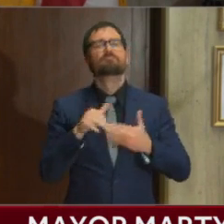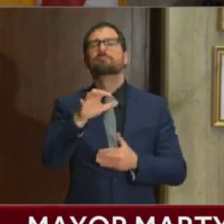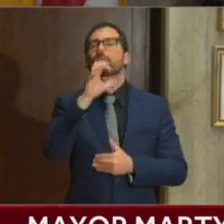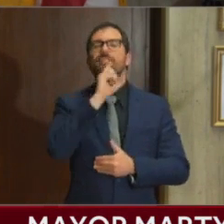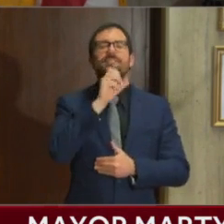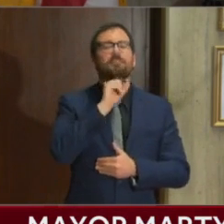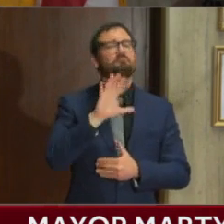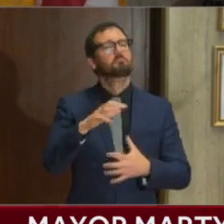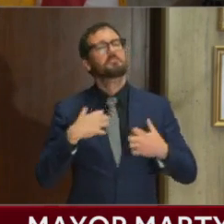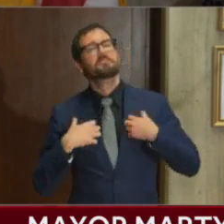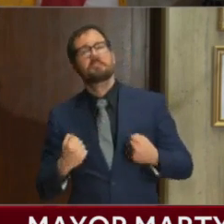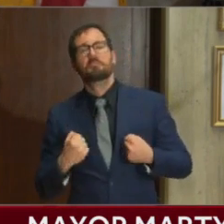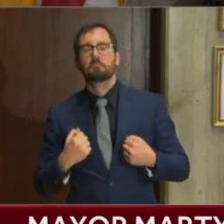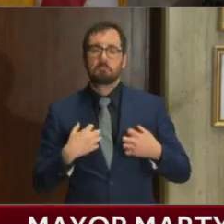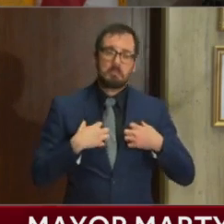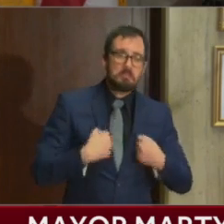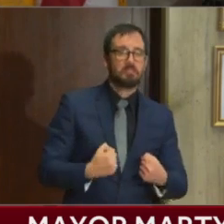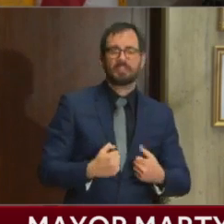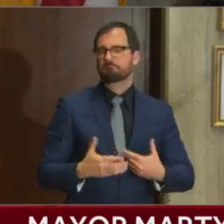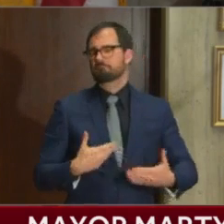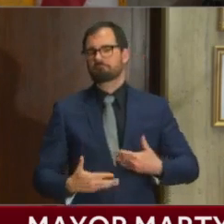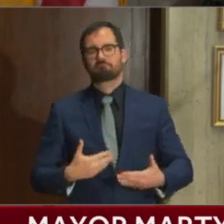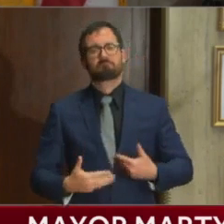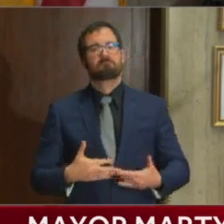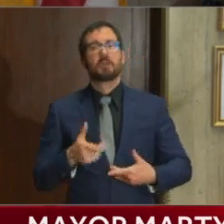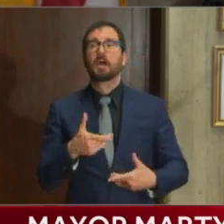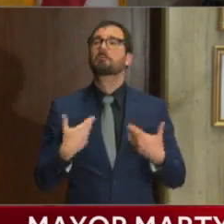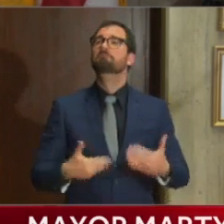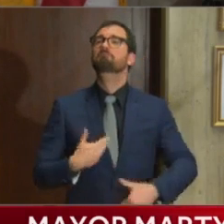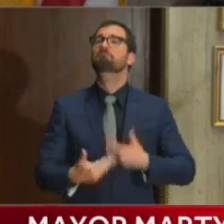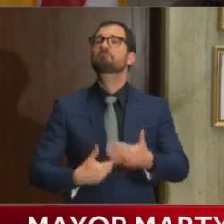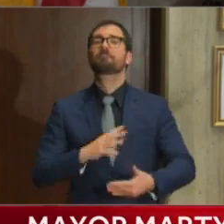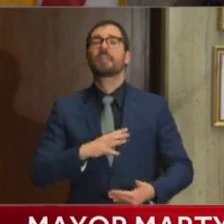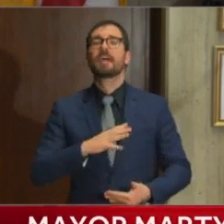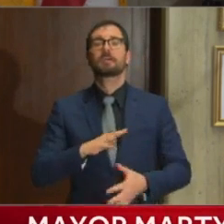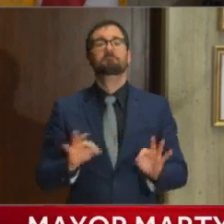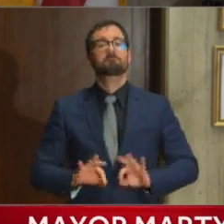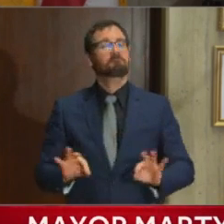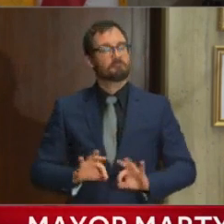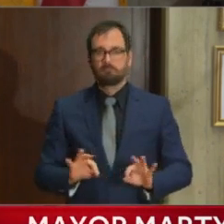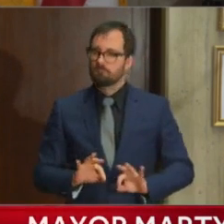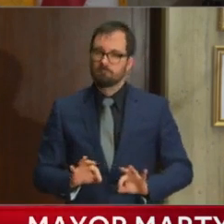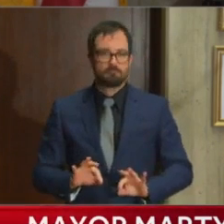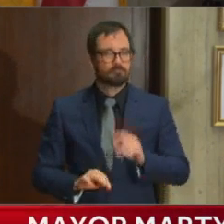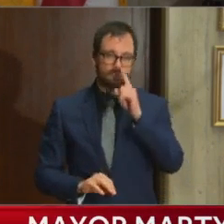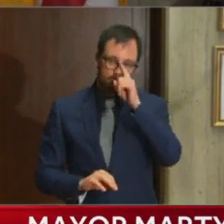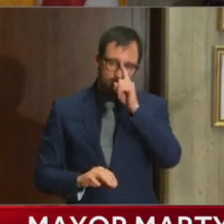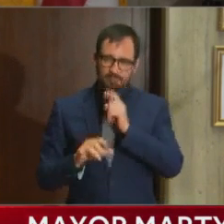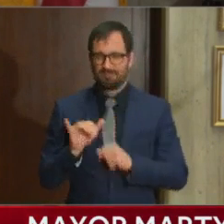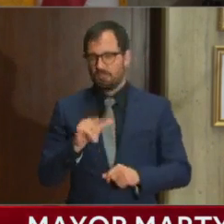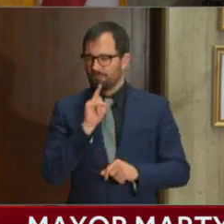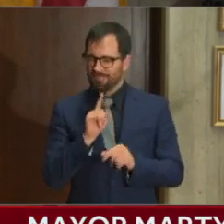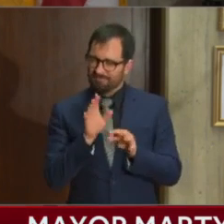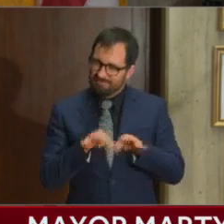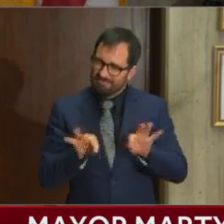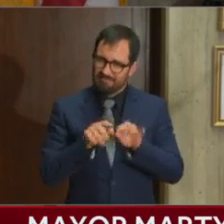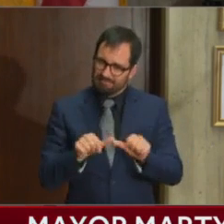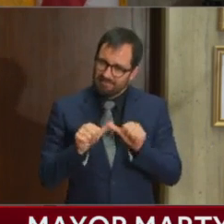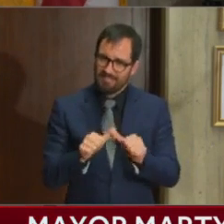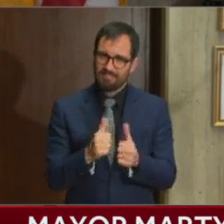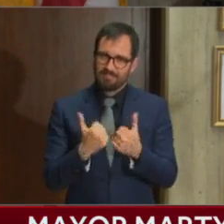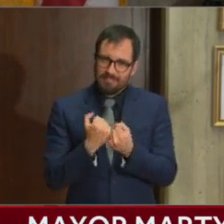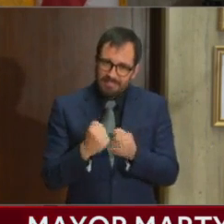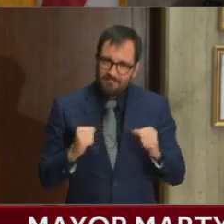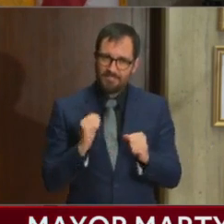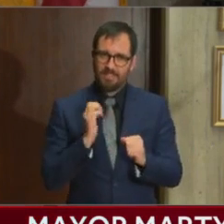lives. So keep thoroughly washing your hands and sanitizing your hands frequently throughout the day. Keep wiping down surfaces